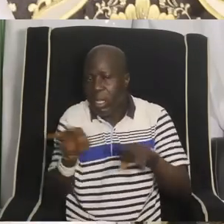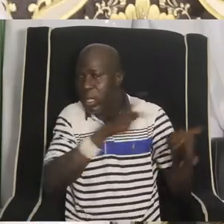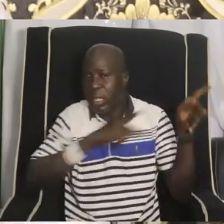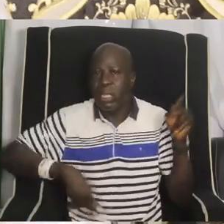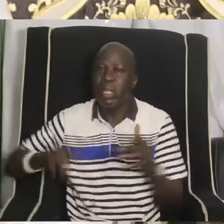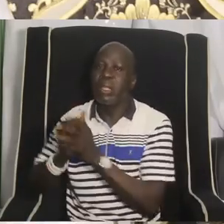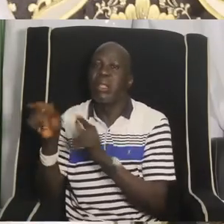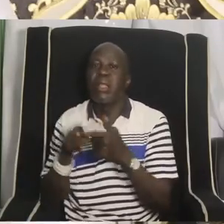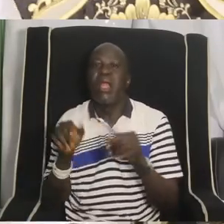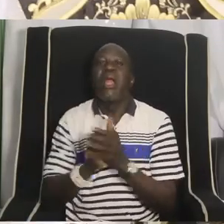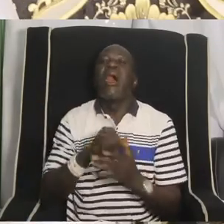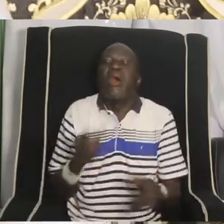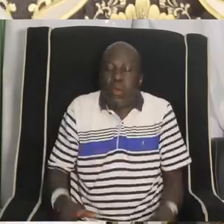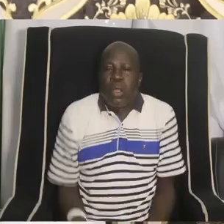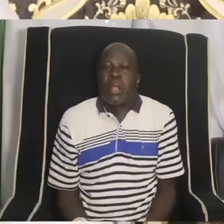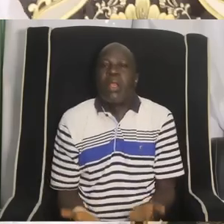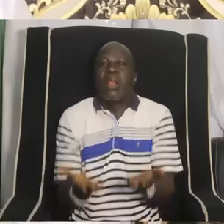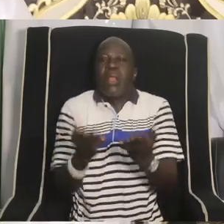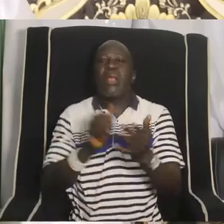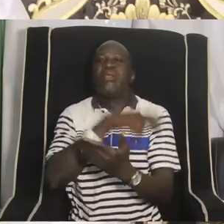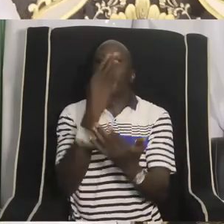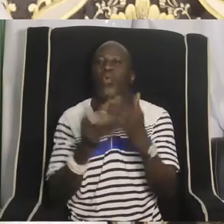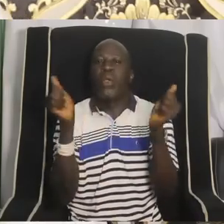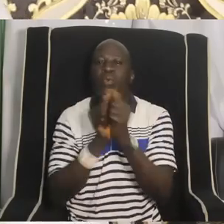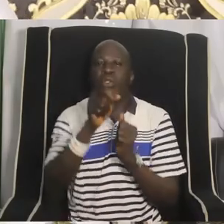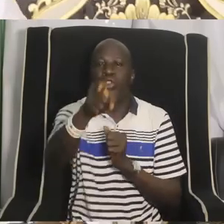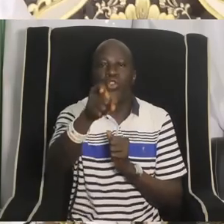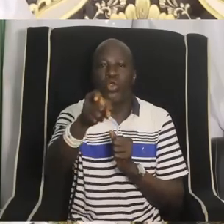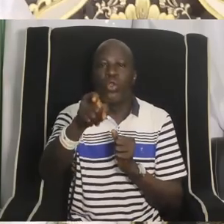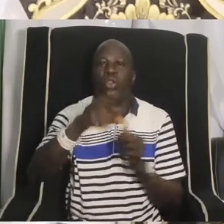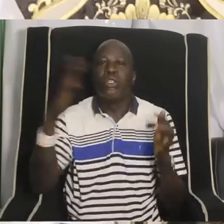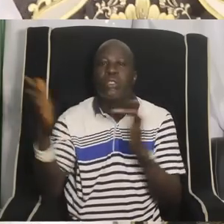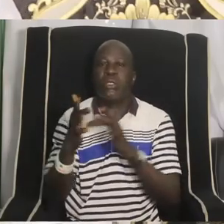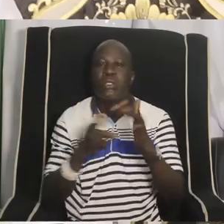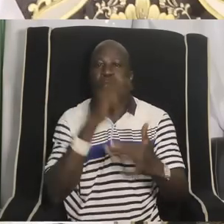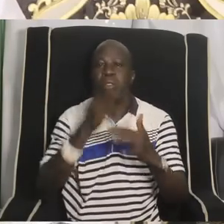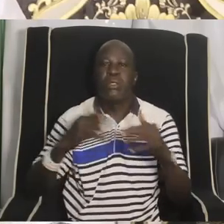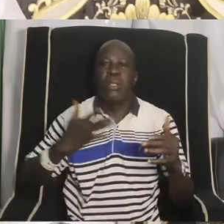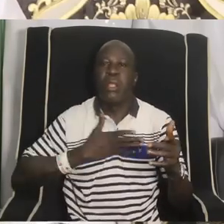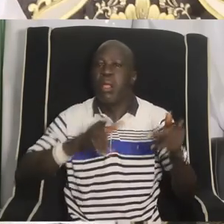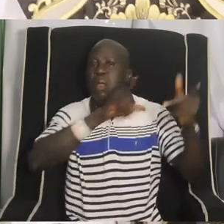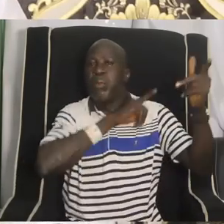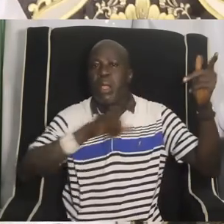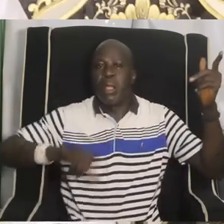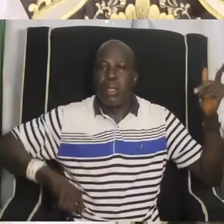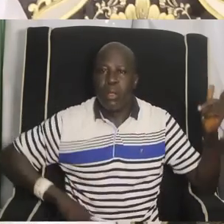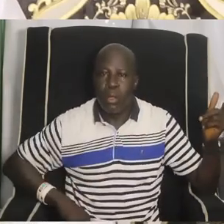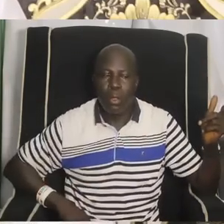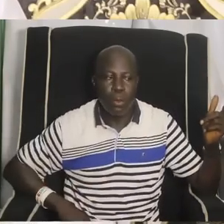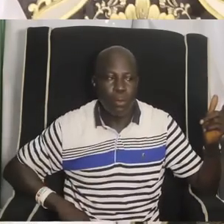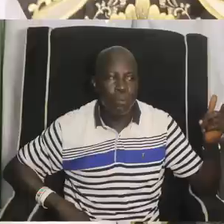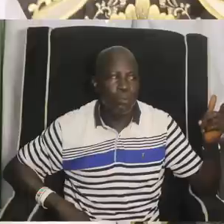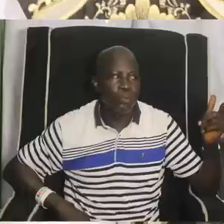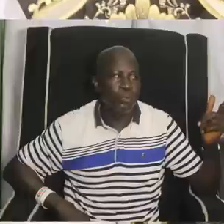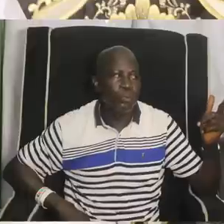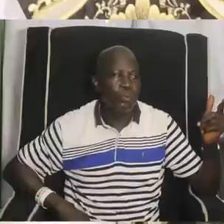not overcome you. You triumph. It is well with you. Amen. Lord.